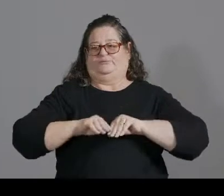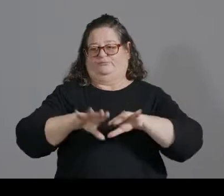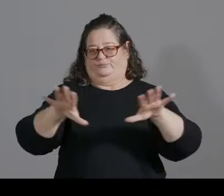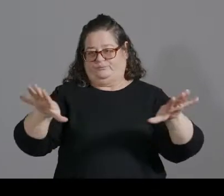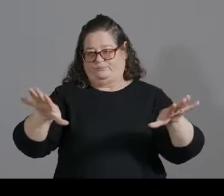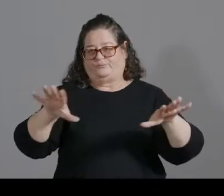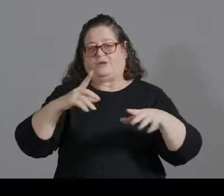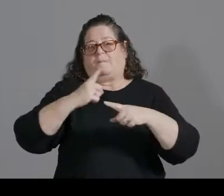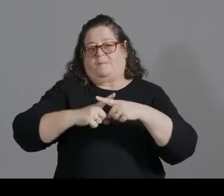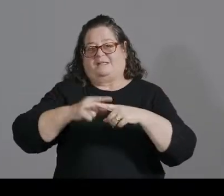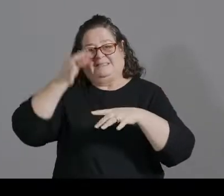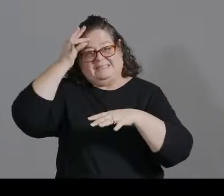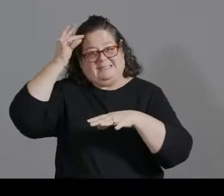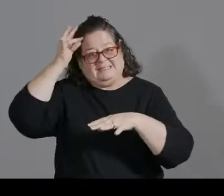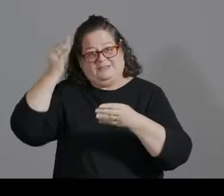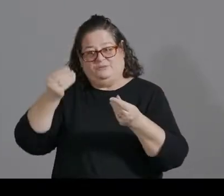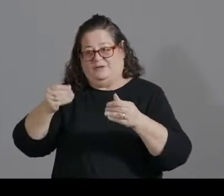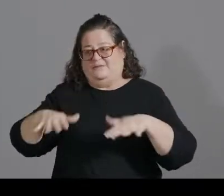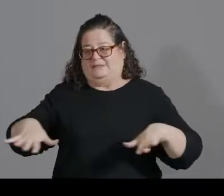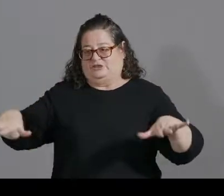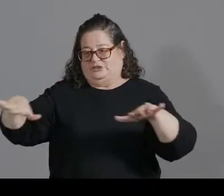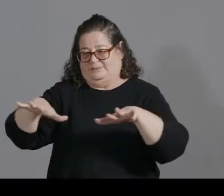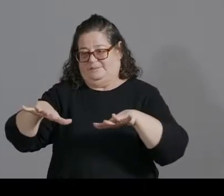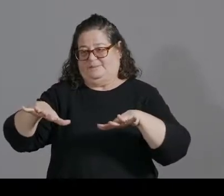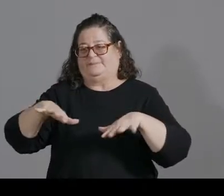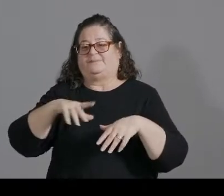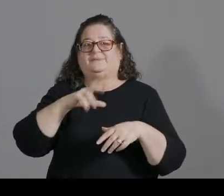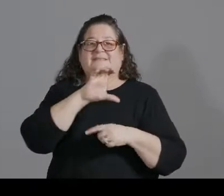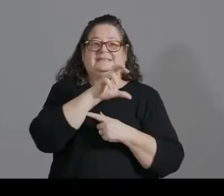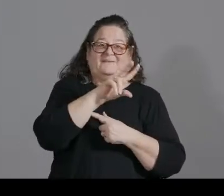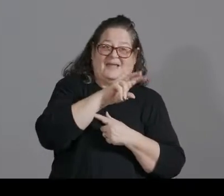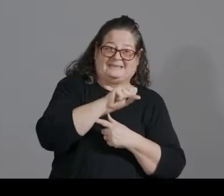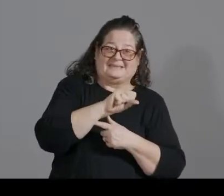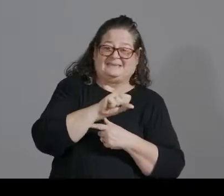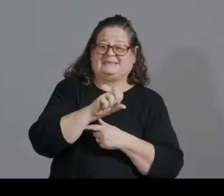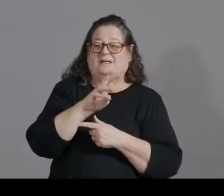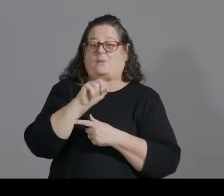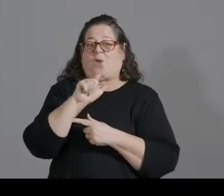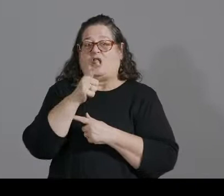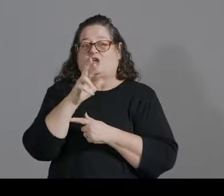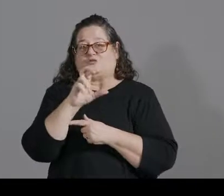Pharmacy Partnership Program. Next slide.